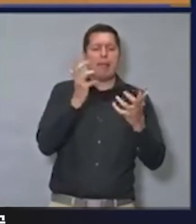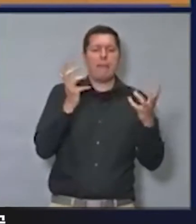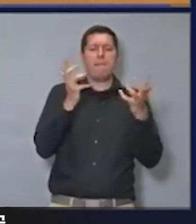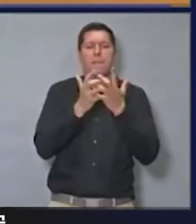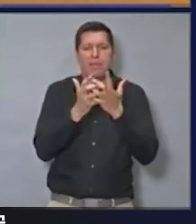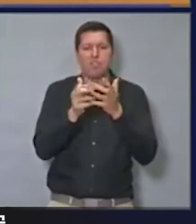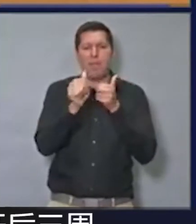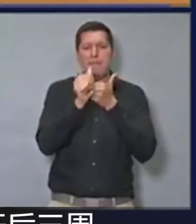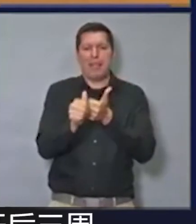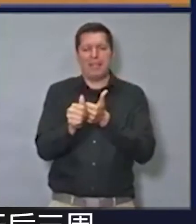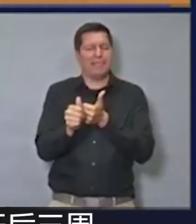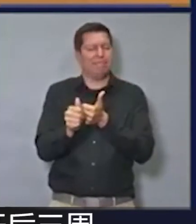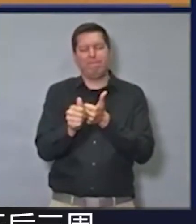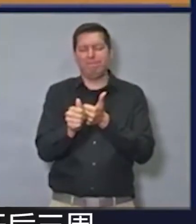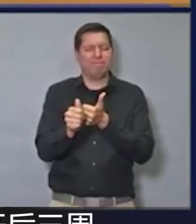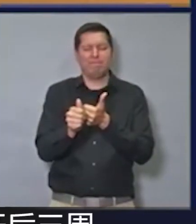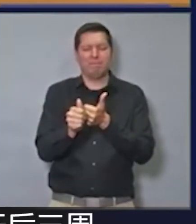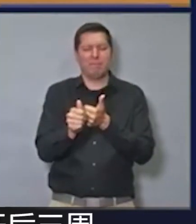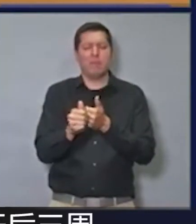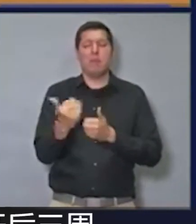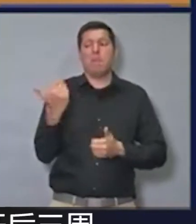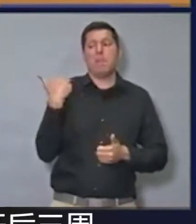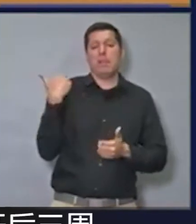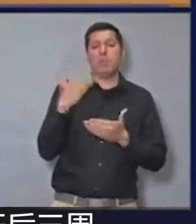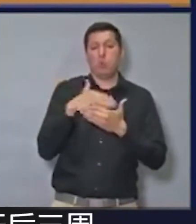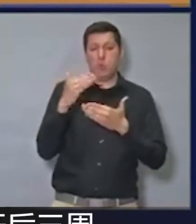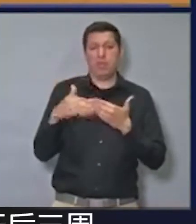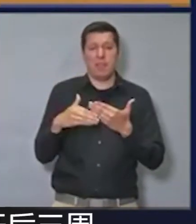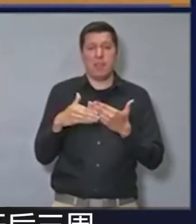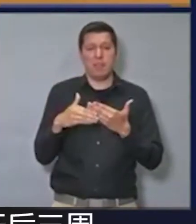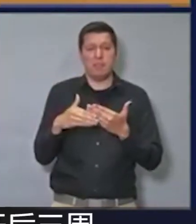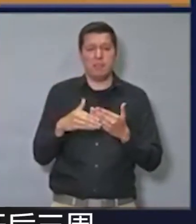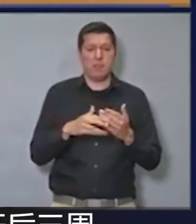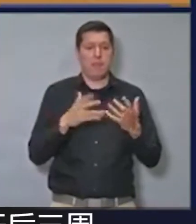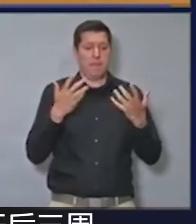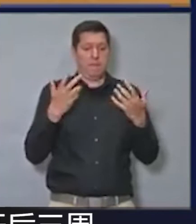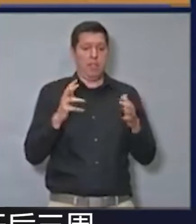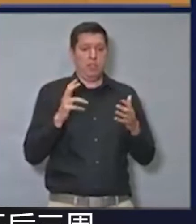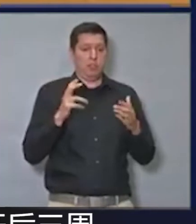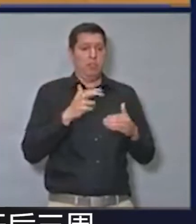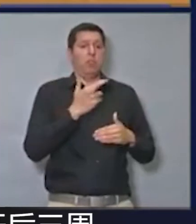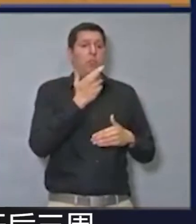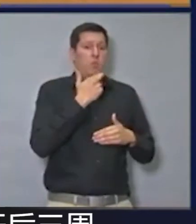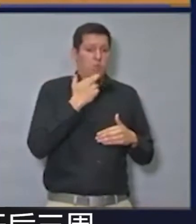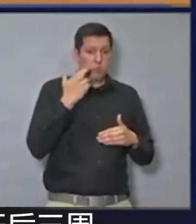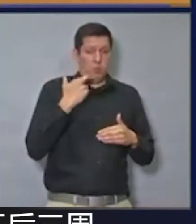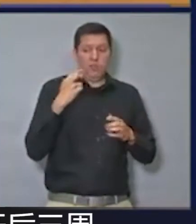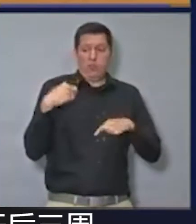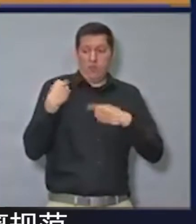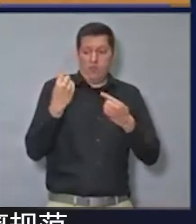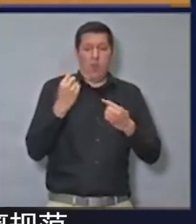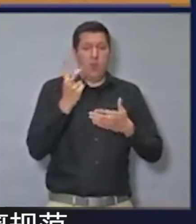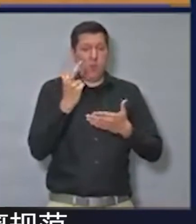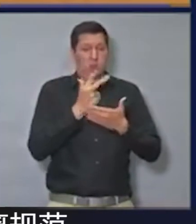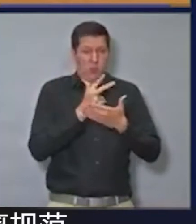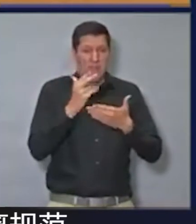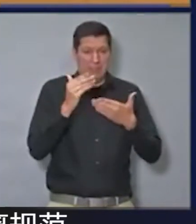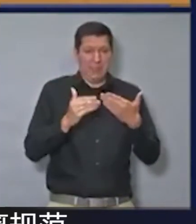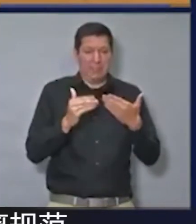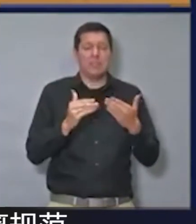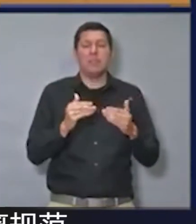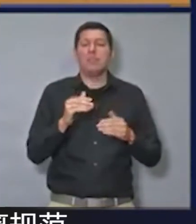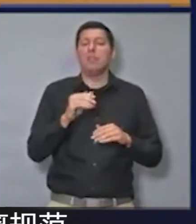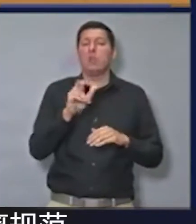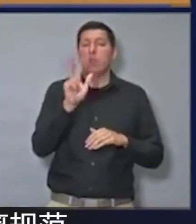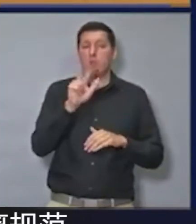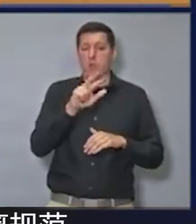compliance. But this past weekend, 3 weekends after our restaurants have been open, 33% of the